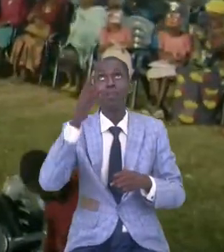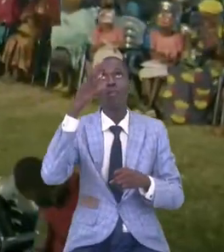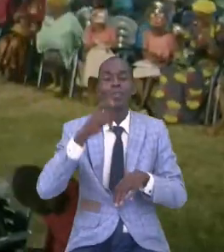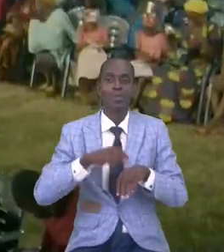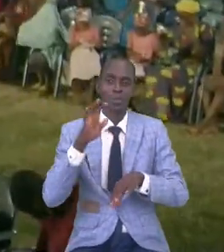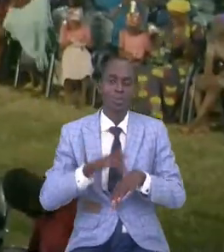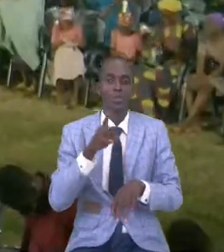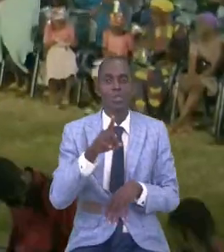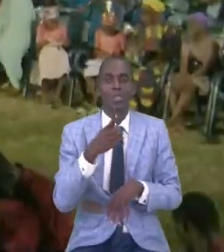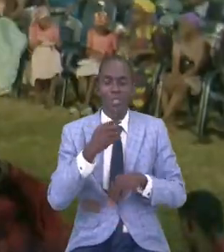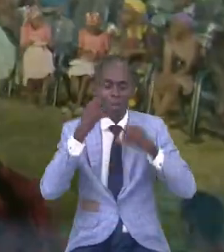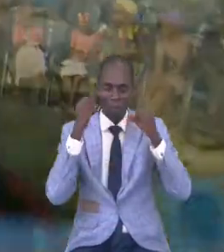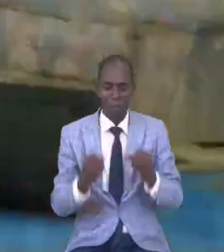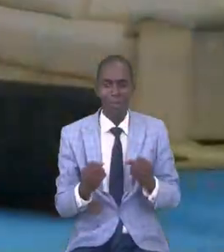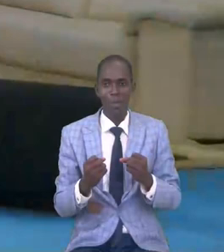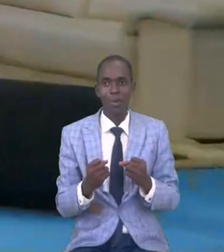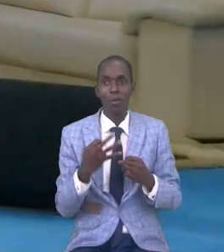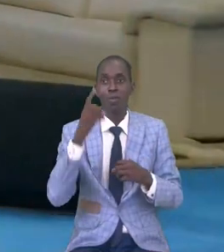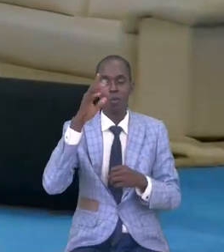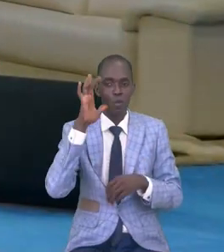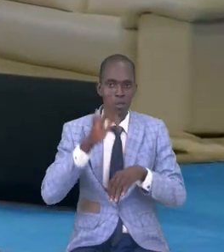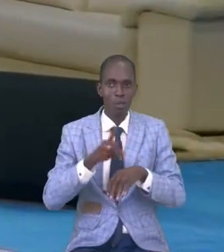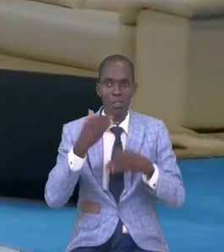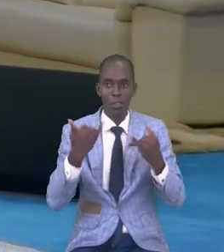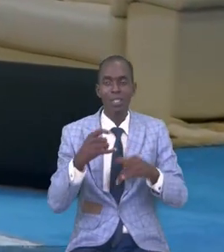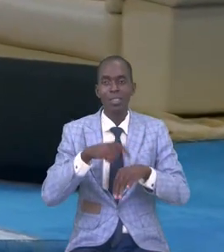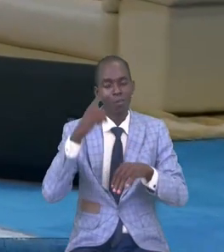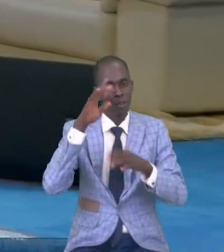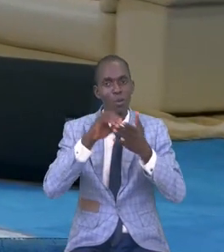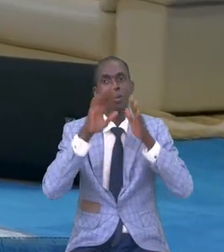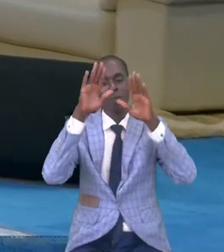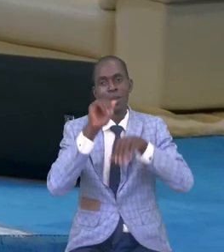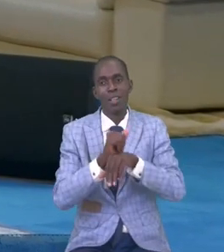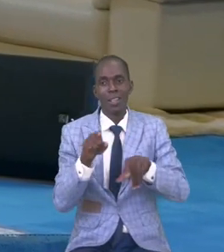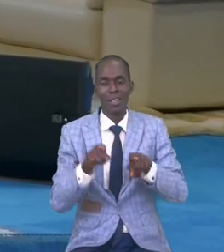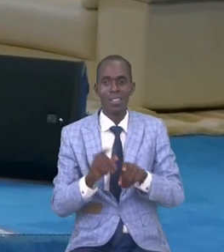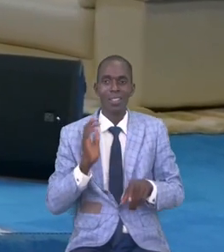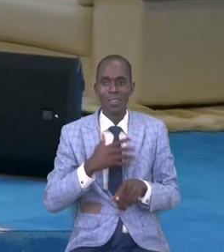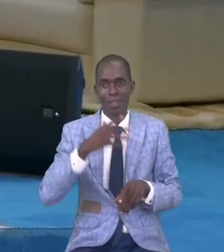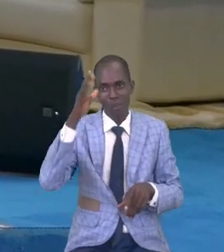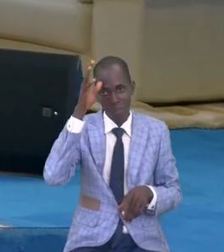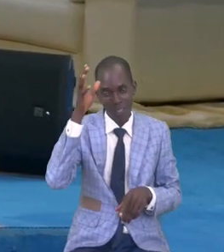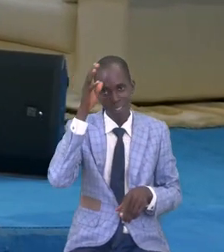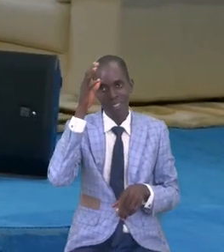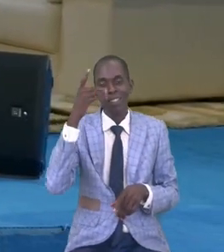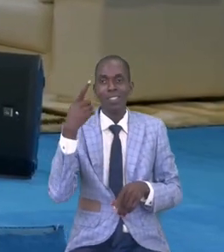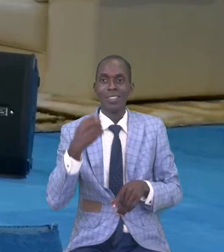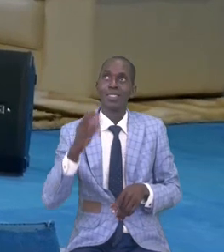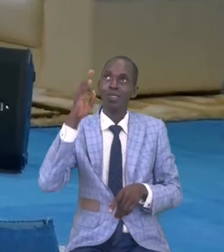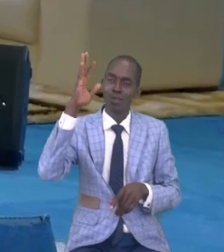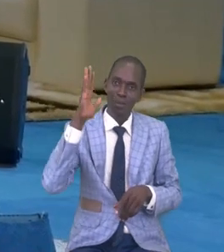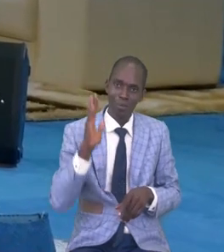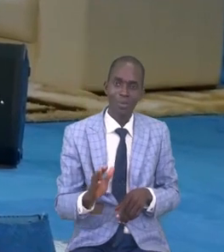not time for your miracle. As we bring to the stage our pastor, the evangelist,